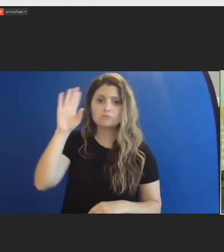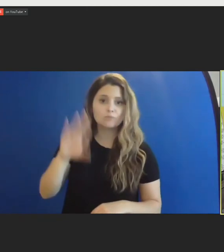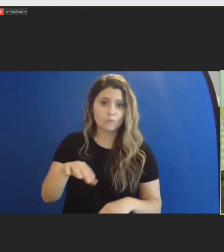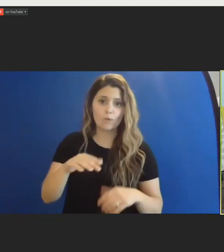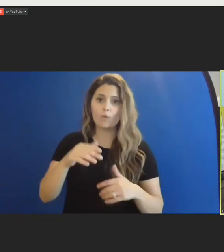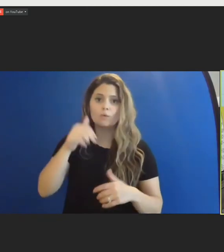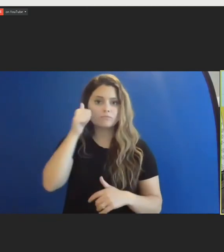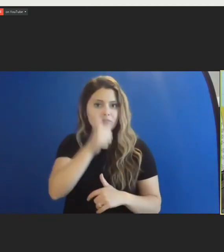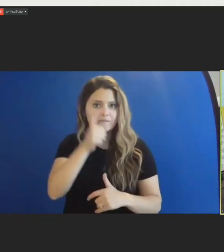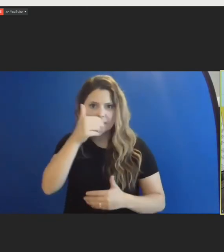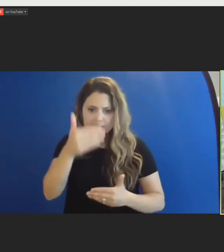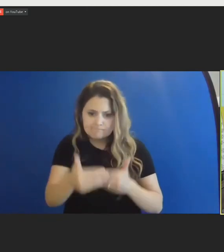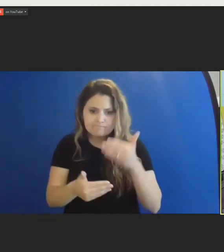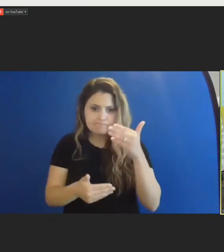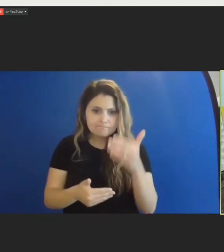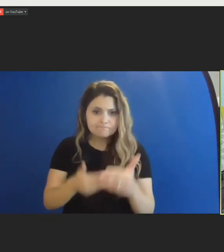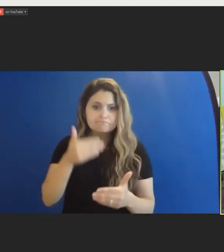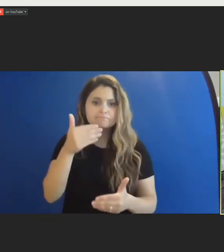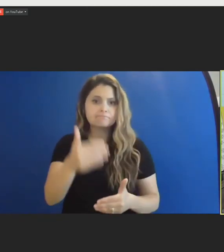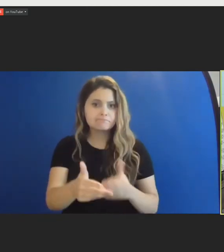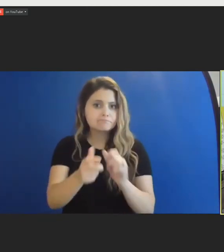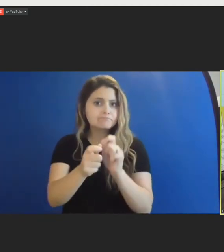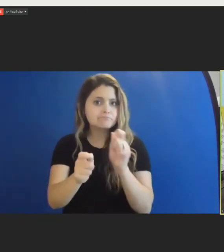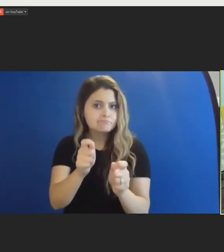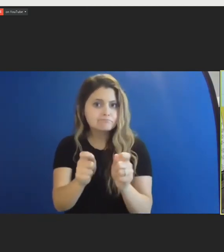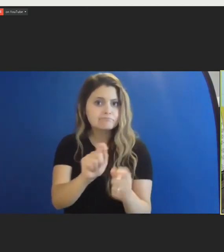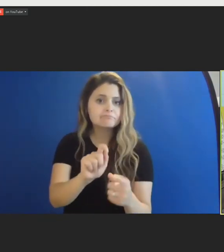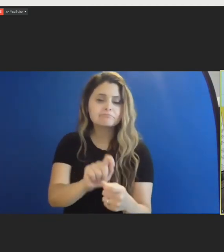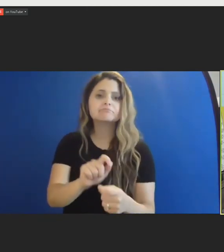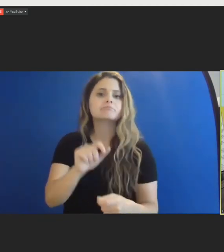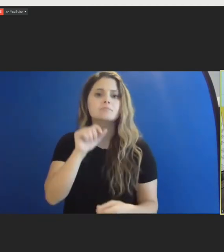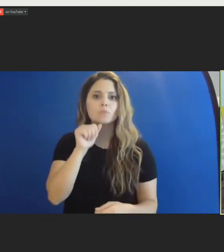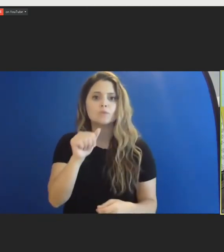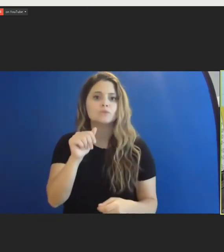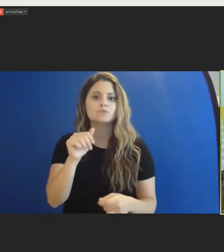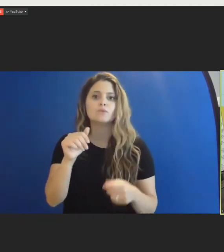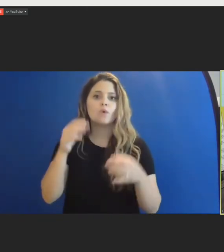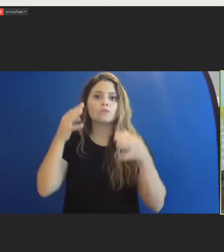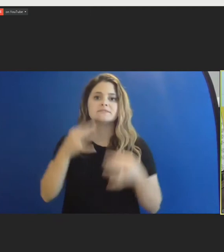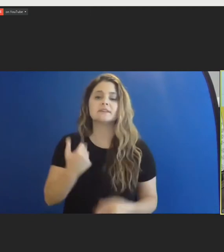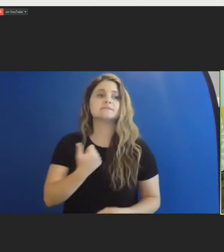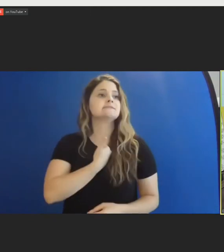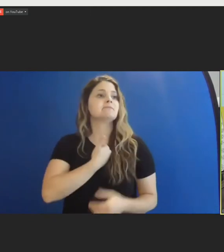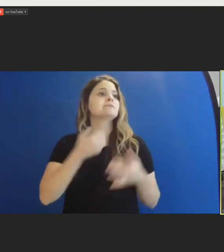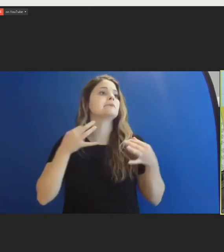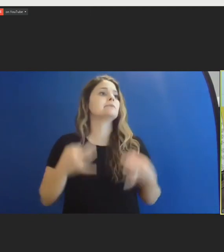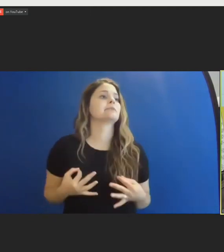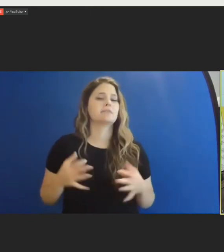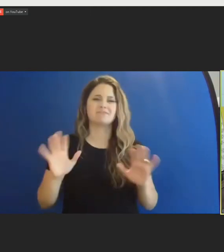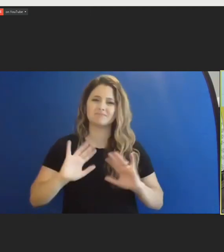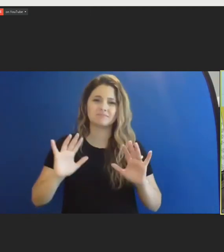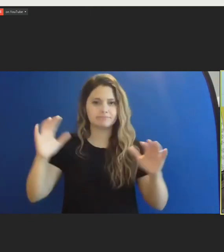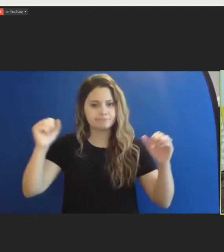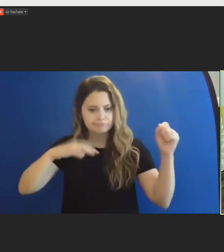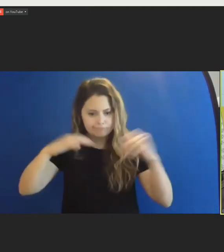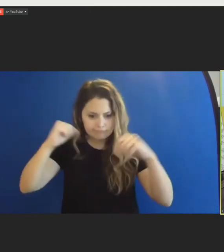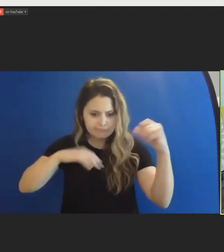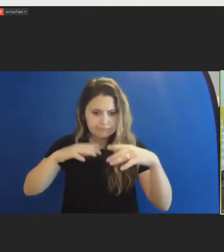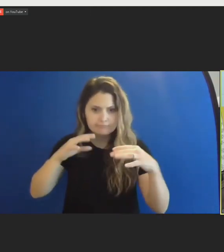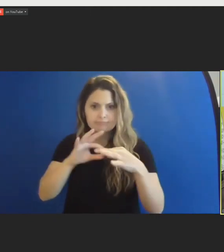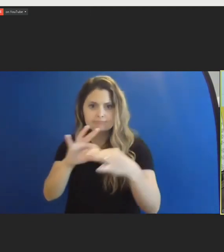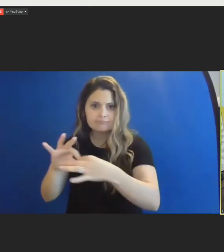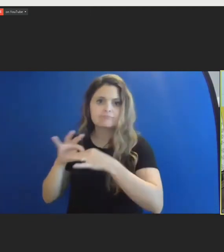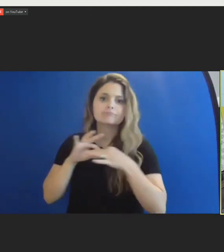ongoing process. It's an evolving process. And we don't make these decisions alone. We collaborate together. And also,